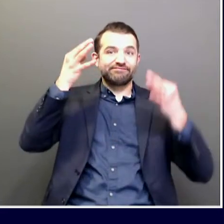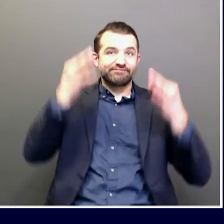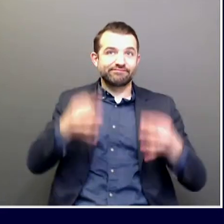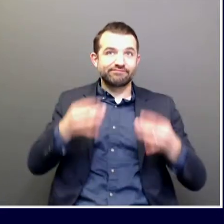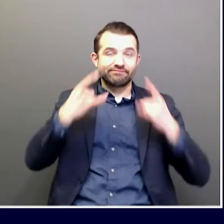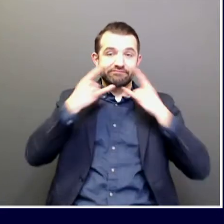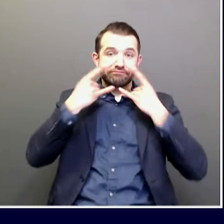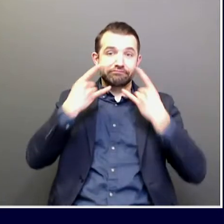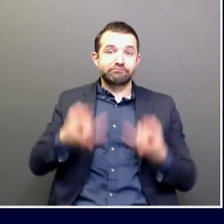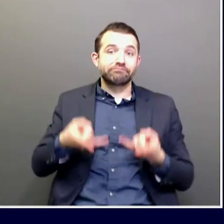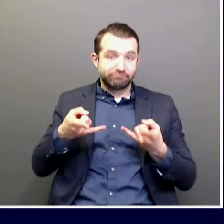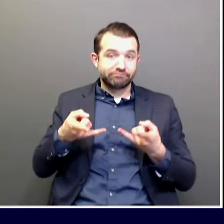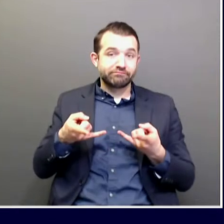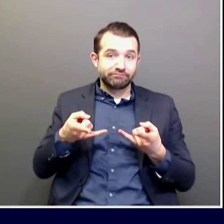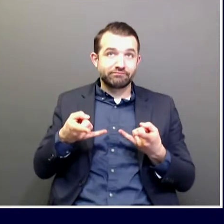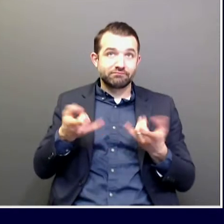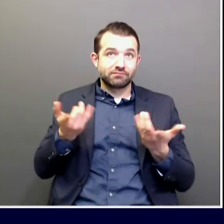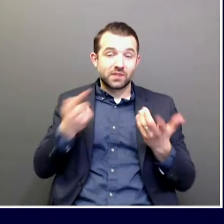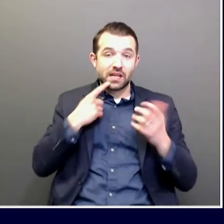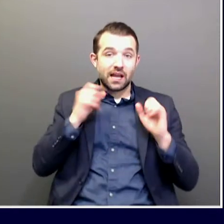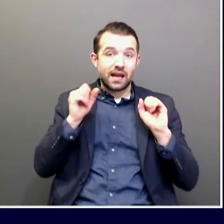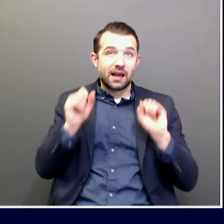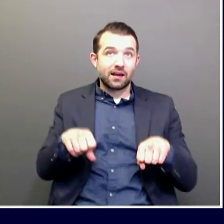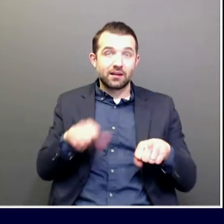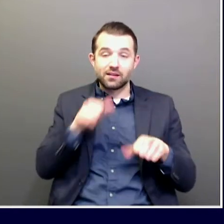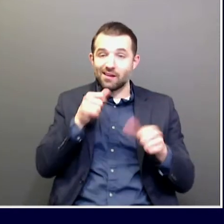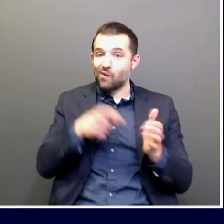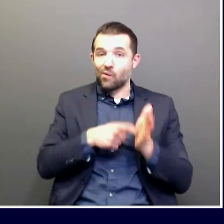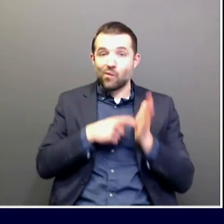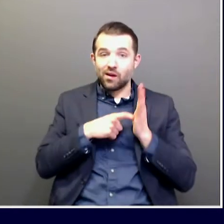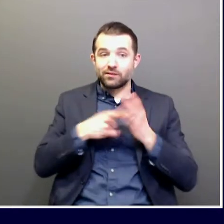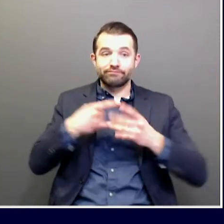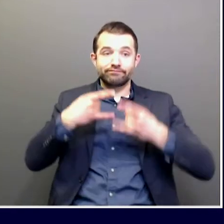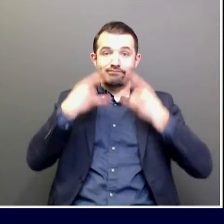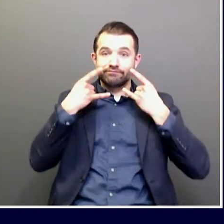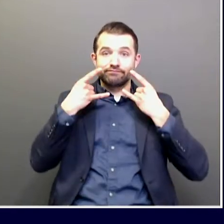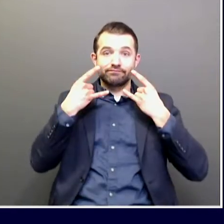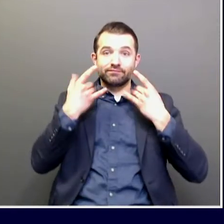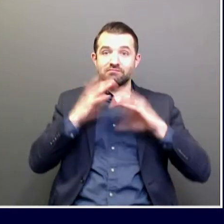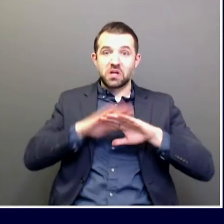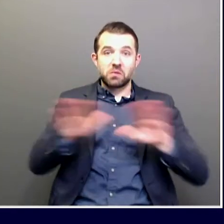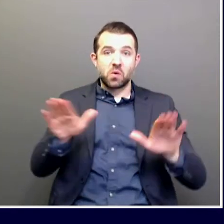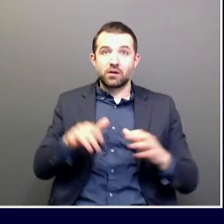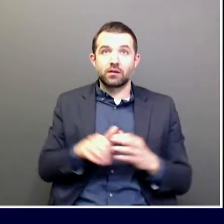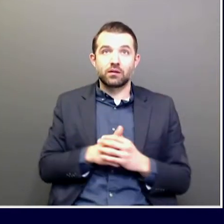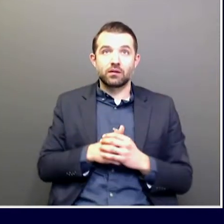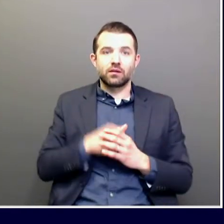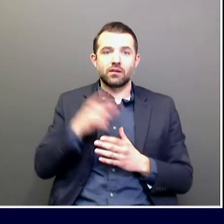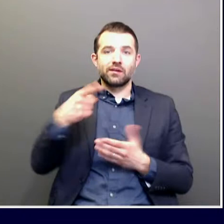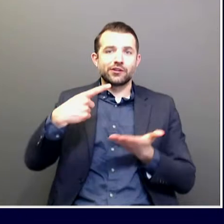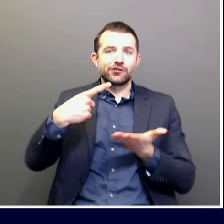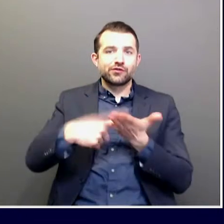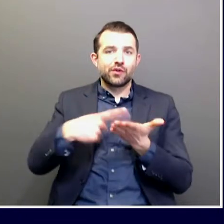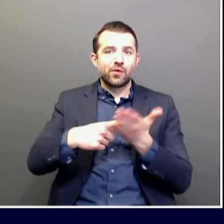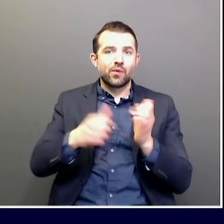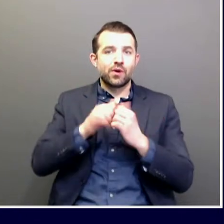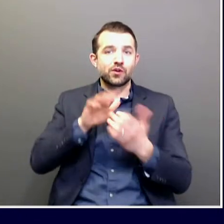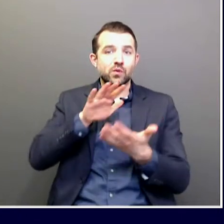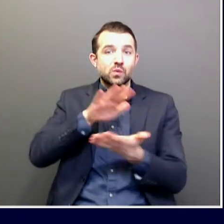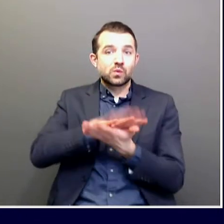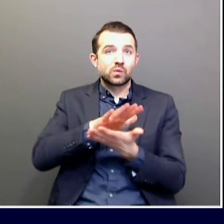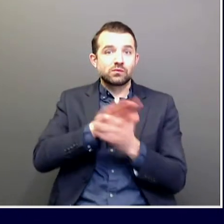So, Mel, let me start. I don't think you were implying this, but just for clarity, Maine does not have